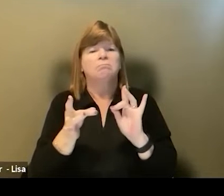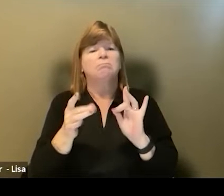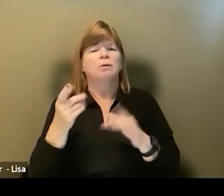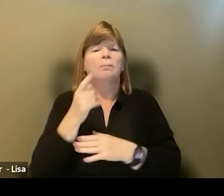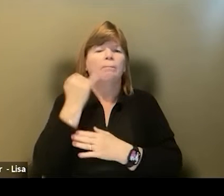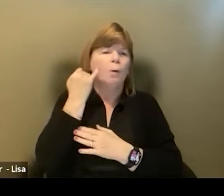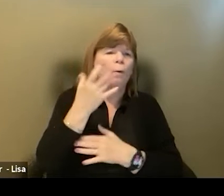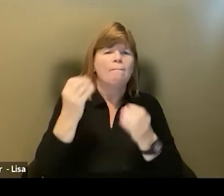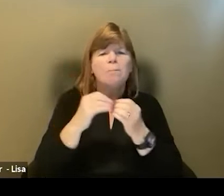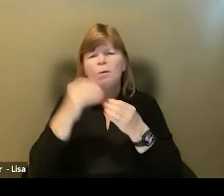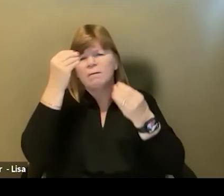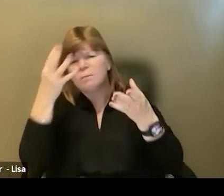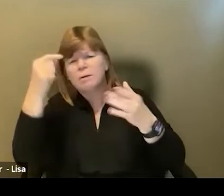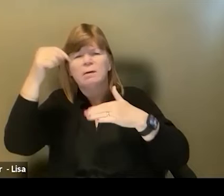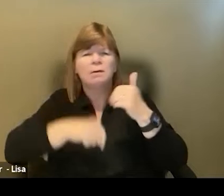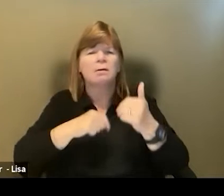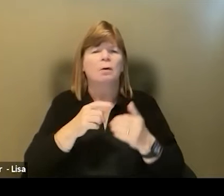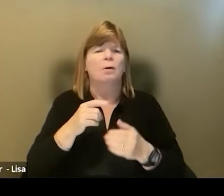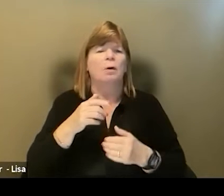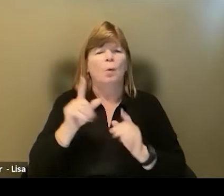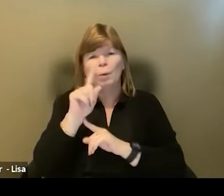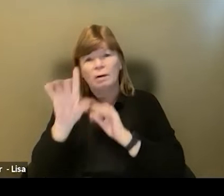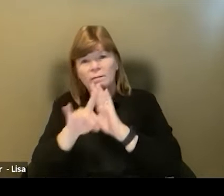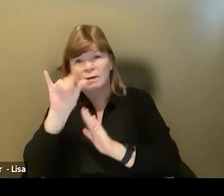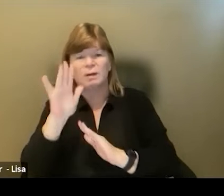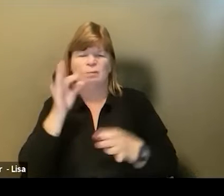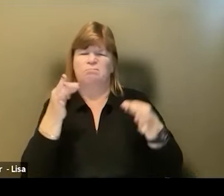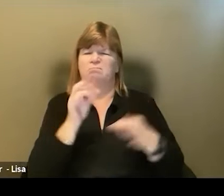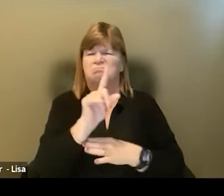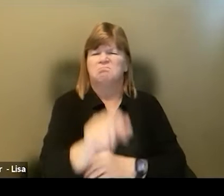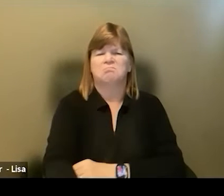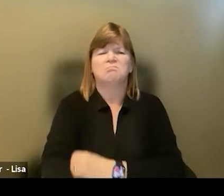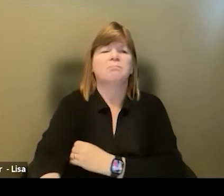for additional information on the waiver. Next slide, please.